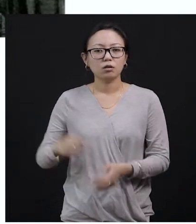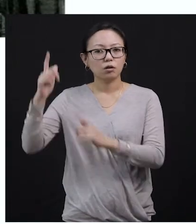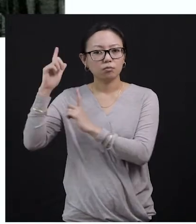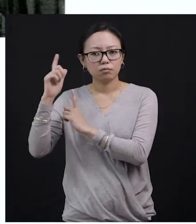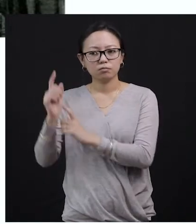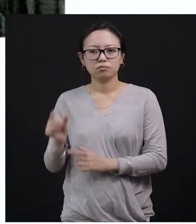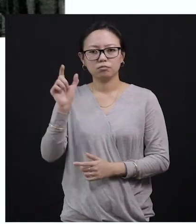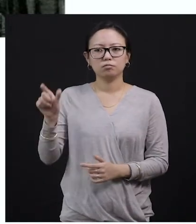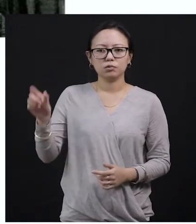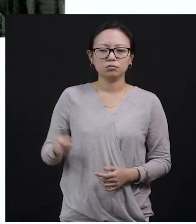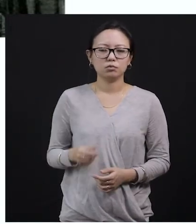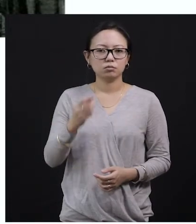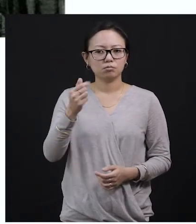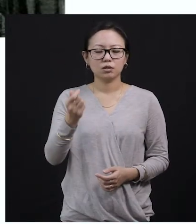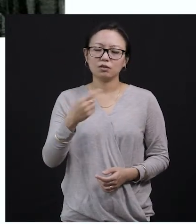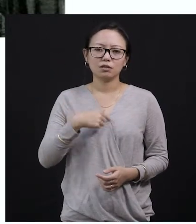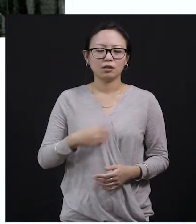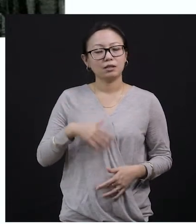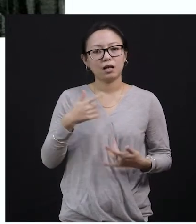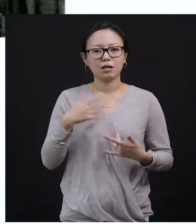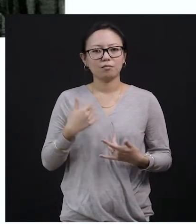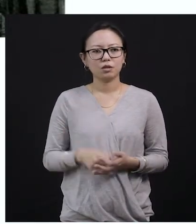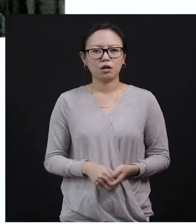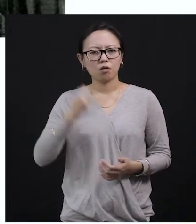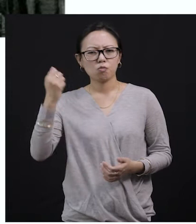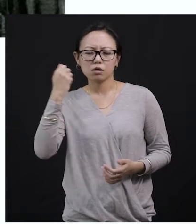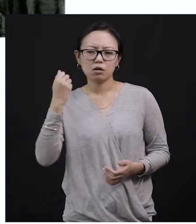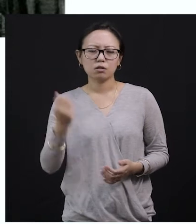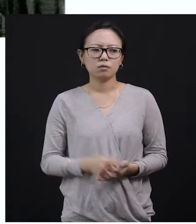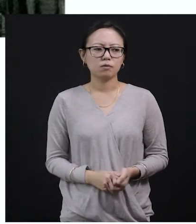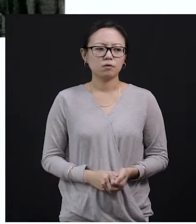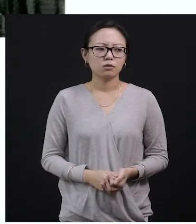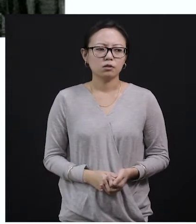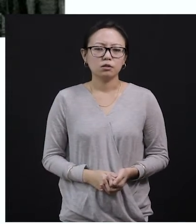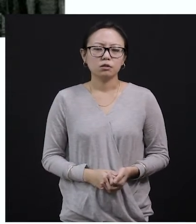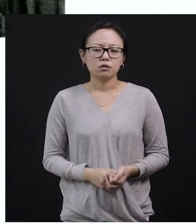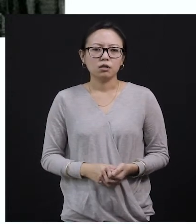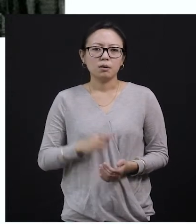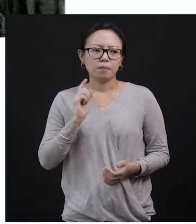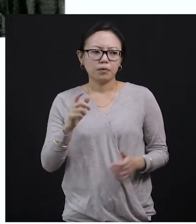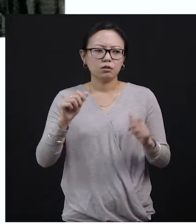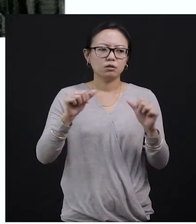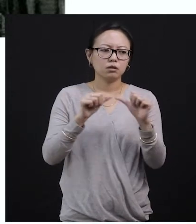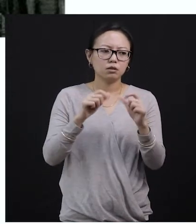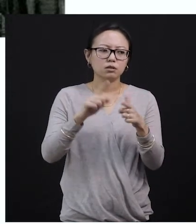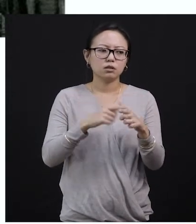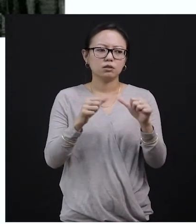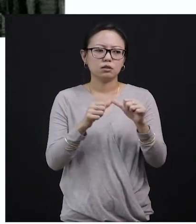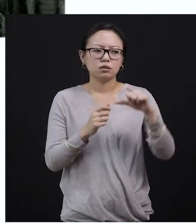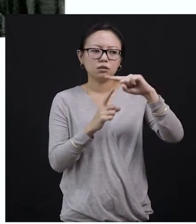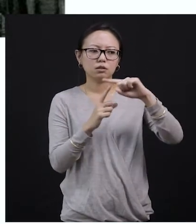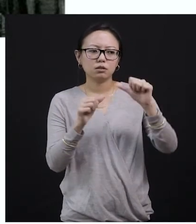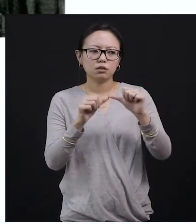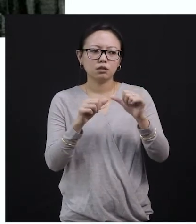All right. However, unfortunately, Ajatashatru, who was the son of Bimbisara, he killed his own